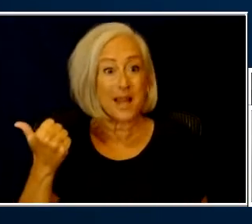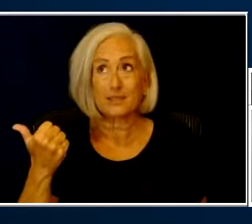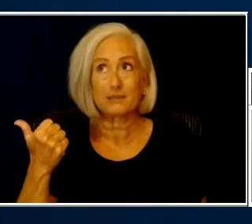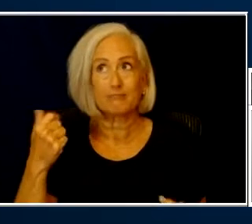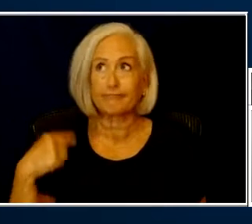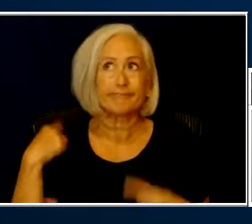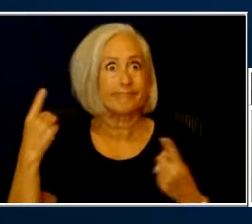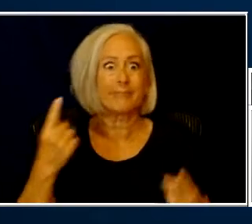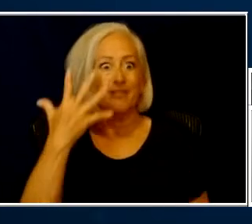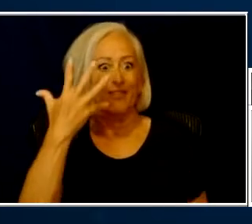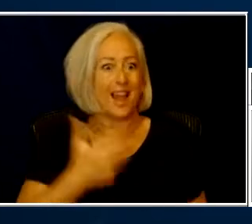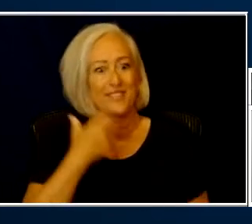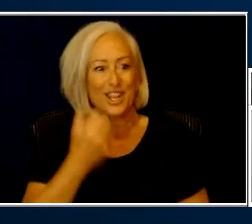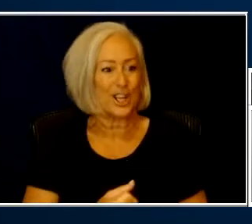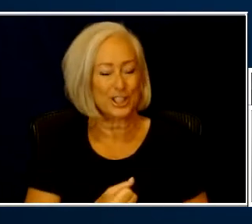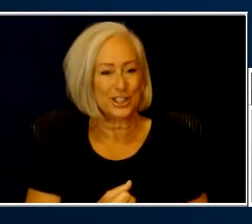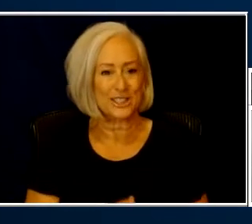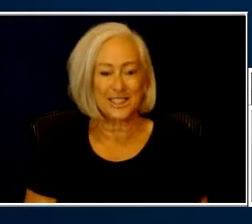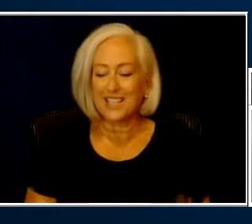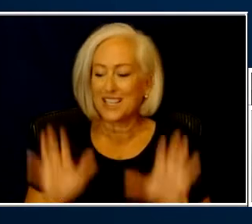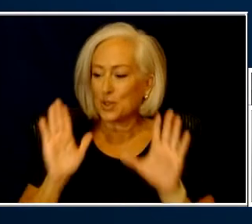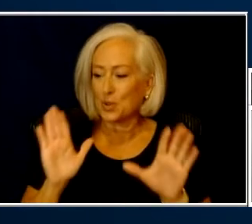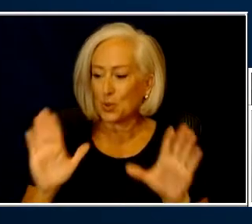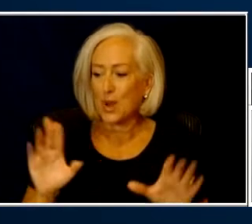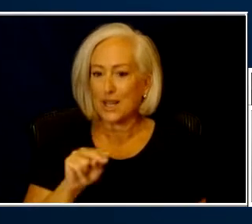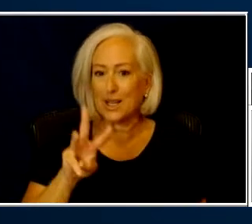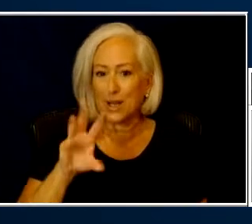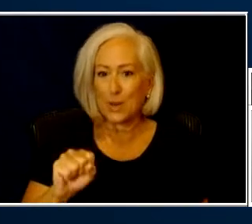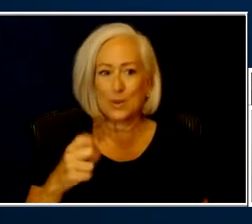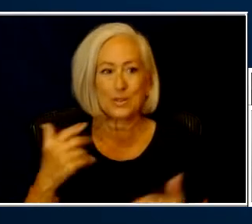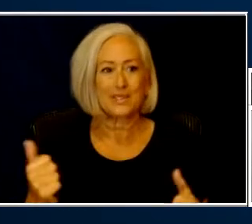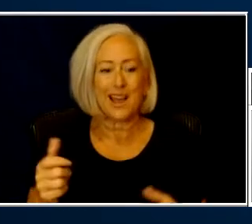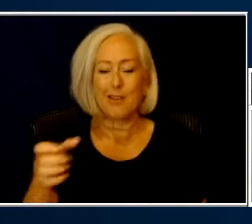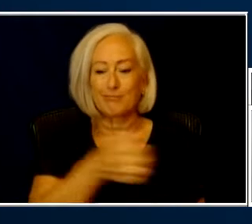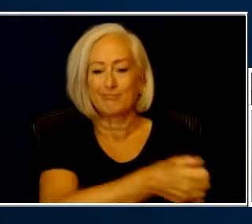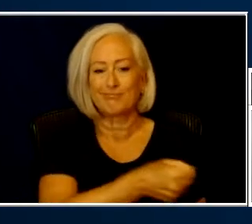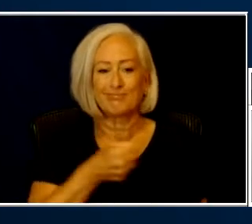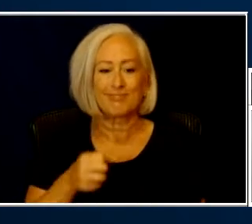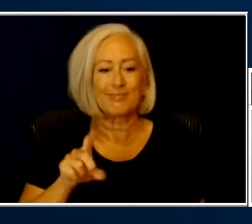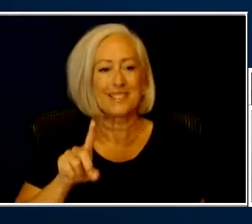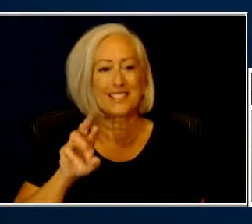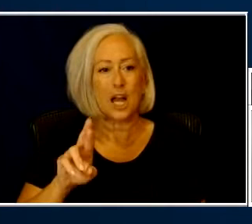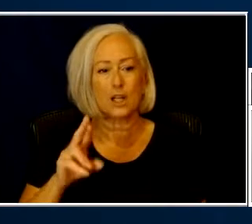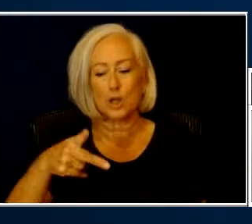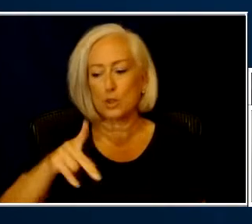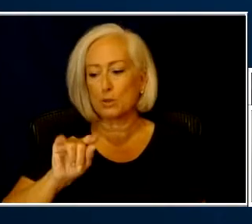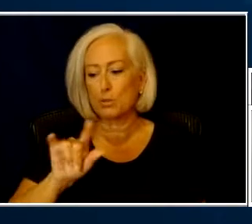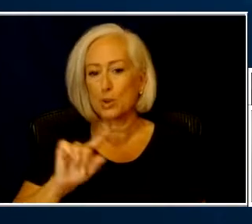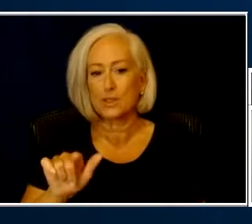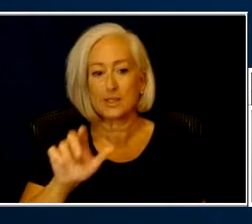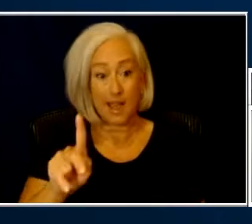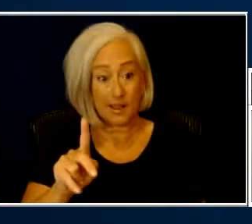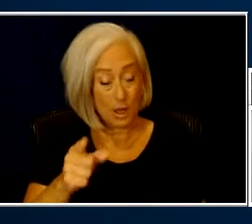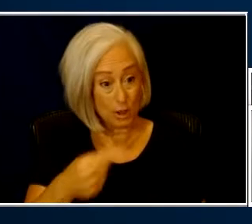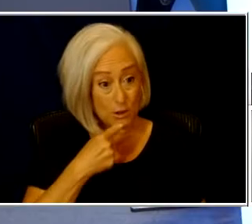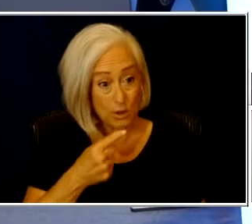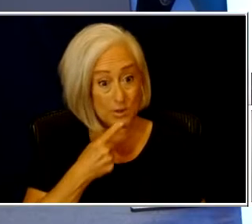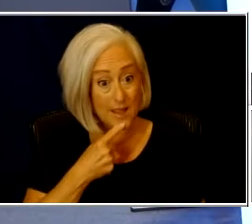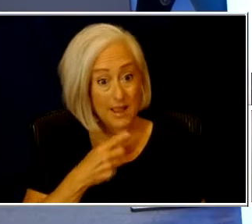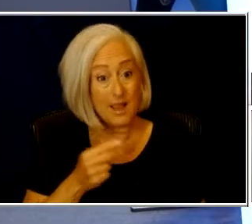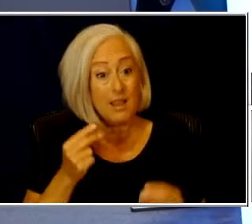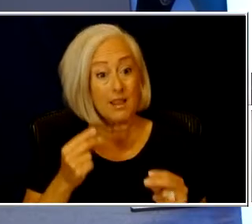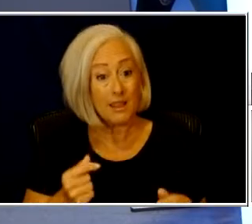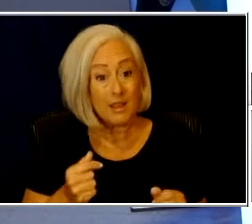years. Fantastic news. I want to bring in Dr. Spuzak because you say, doctor, that rapid advances in ovarian cancer